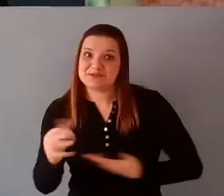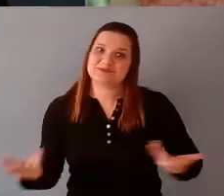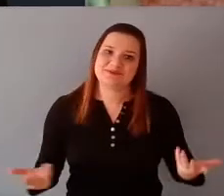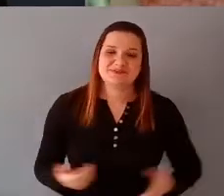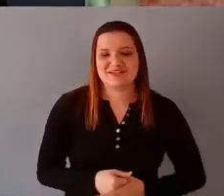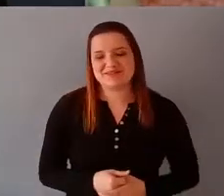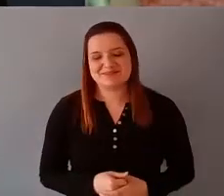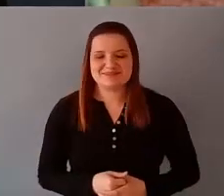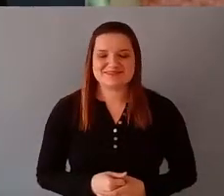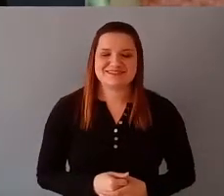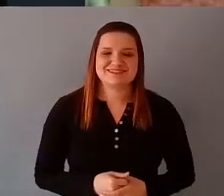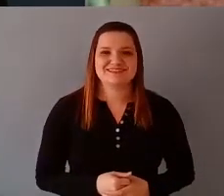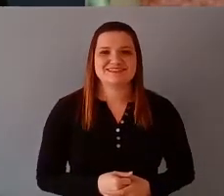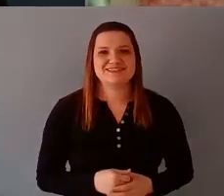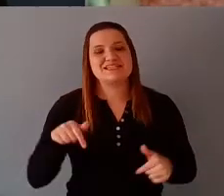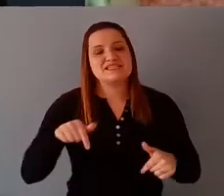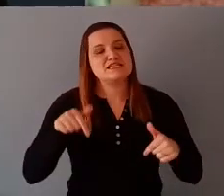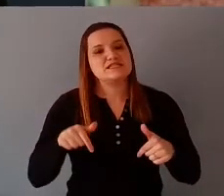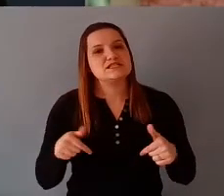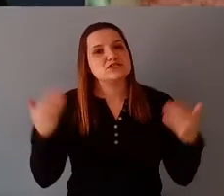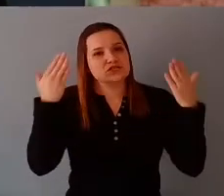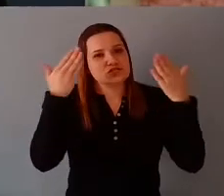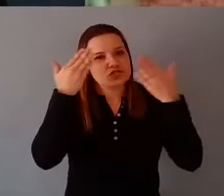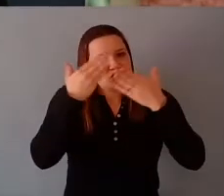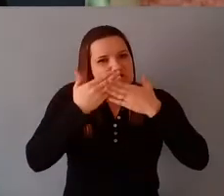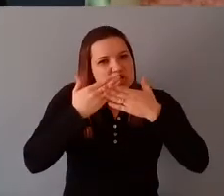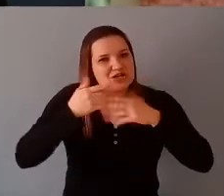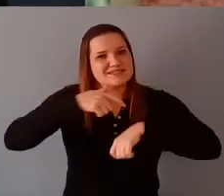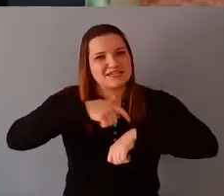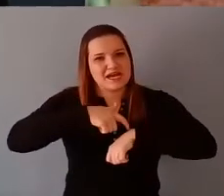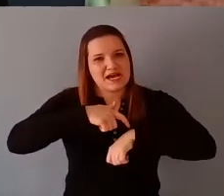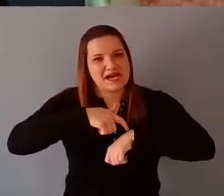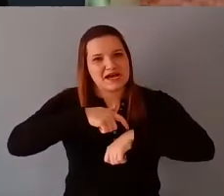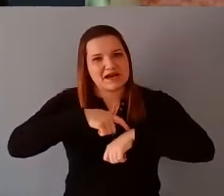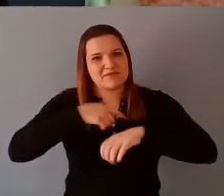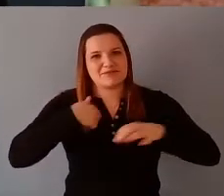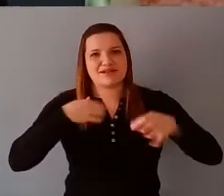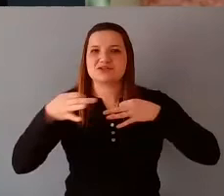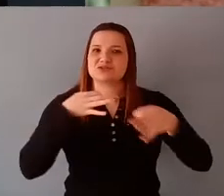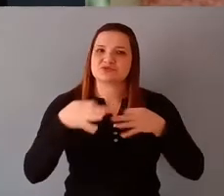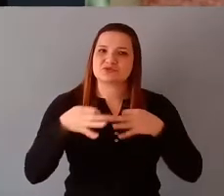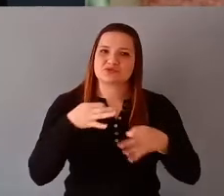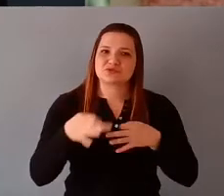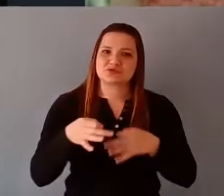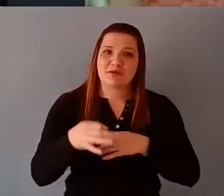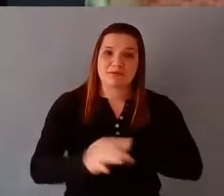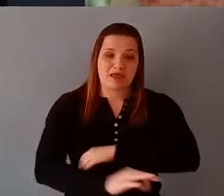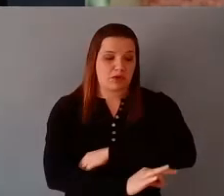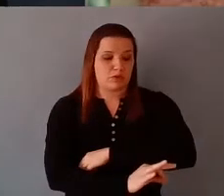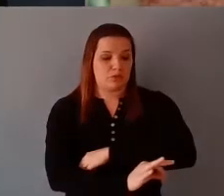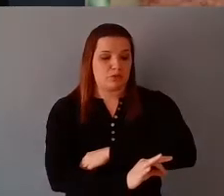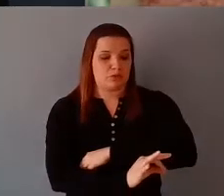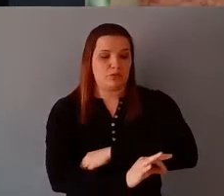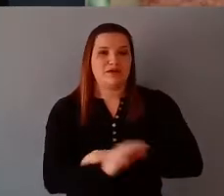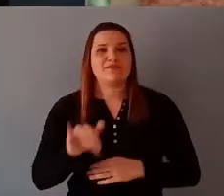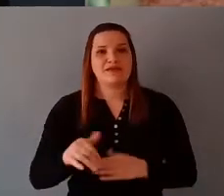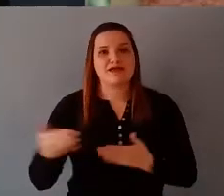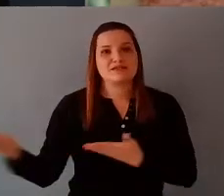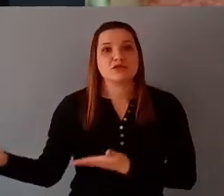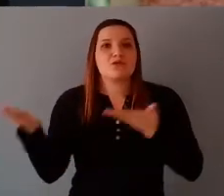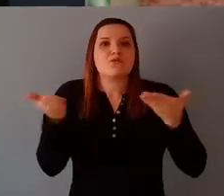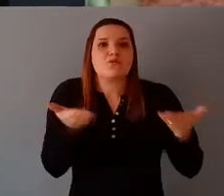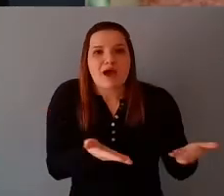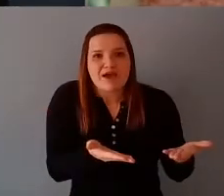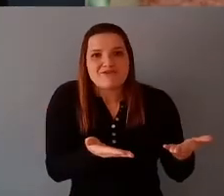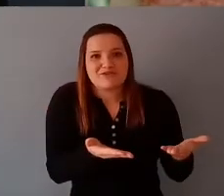this has definitely been the dark days, and I described the dawn as really the arrival of the vaccine.